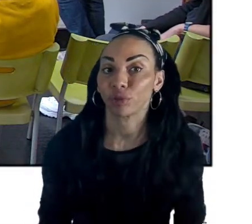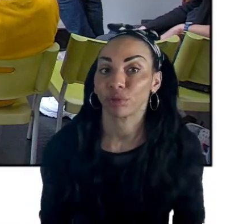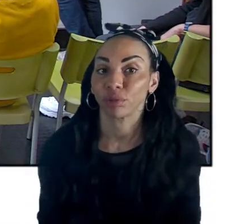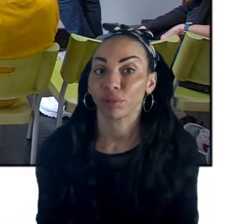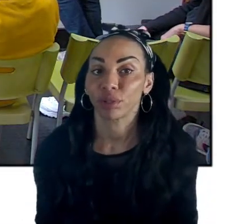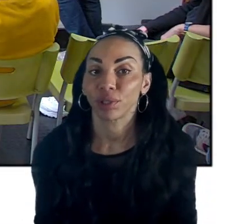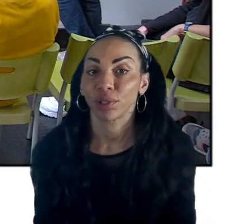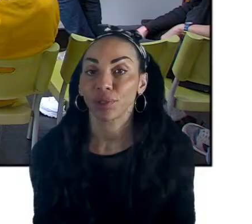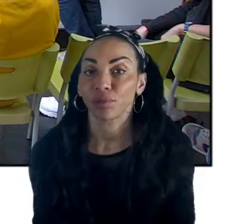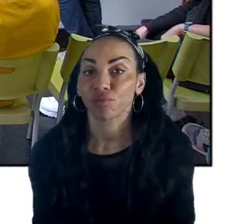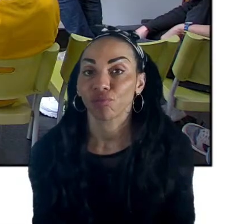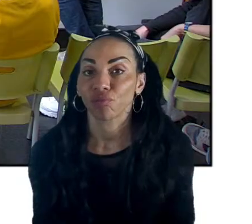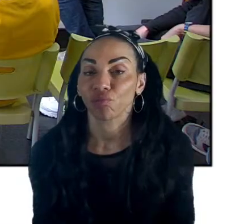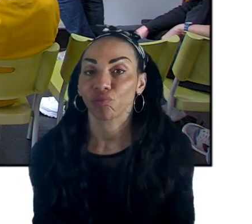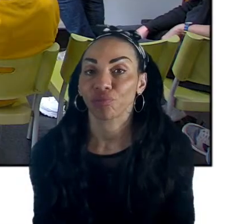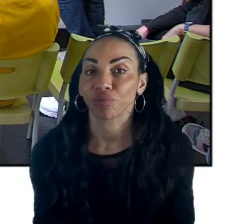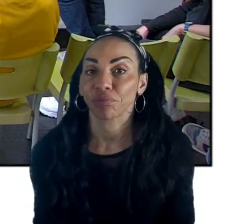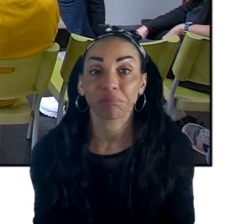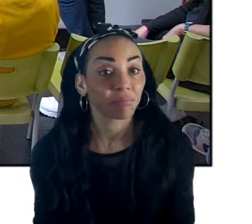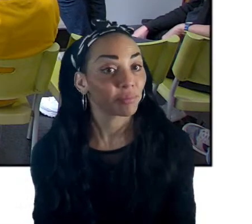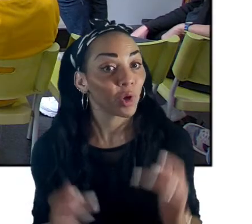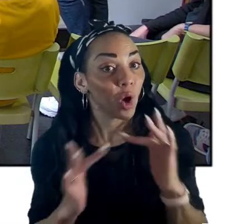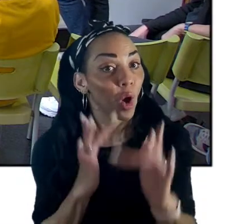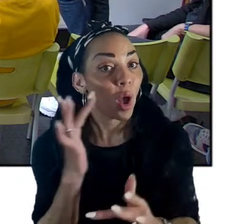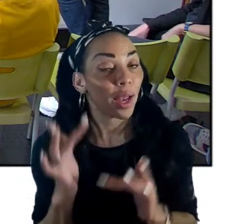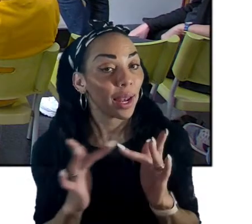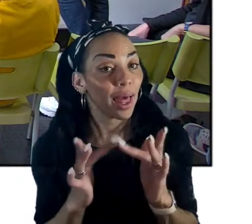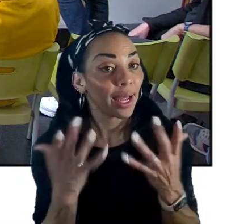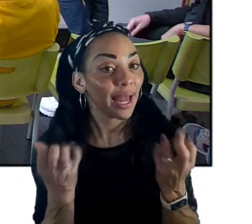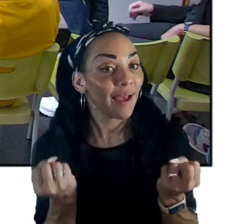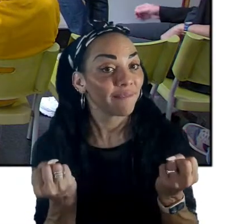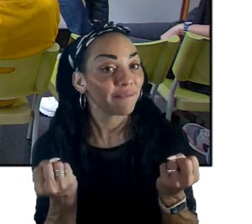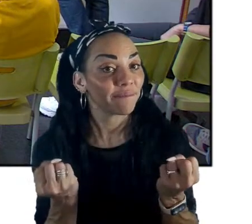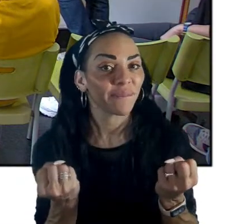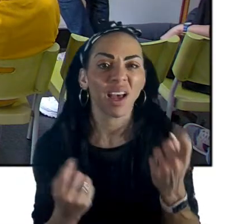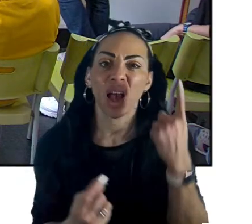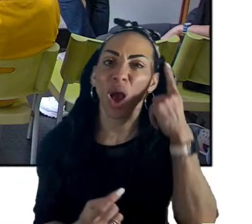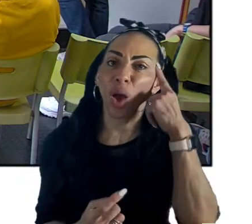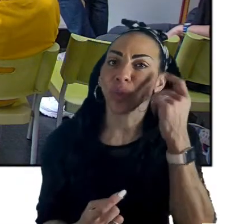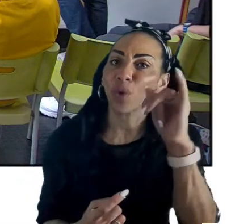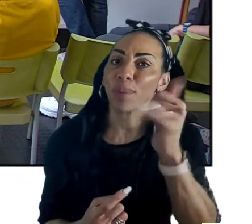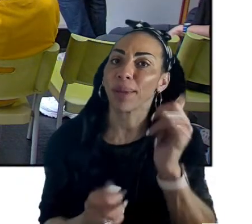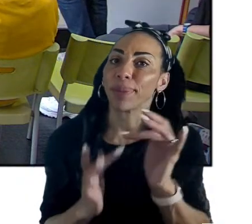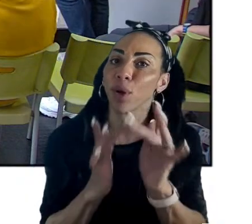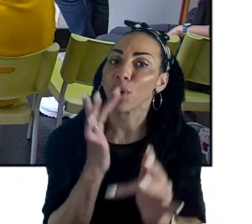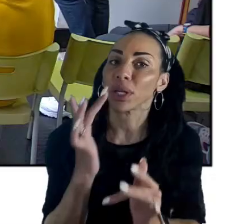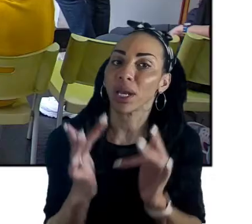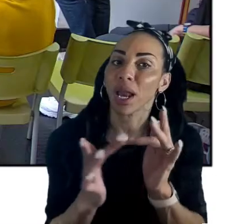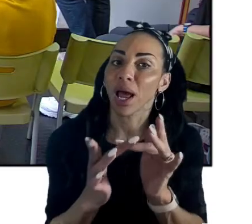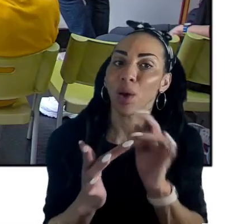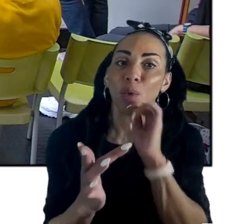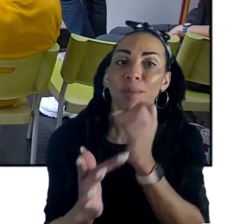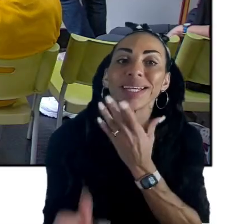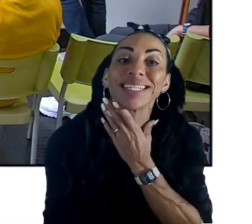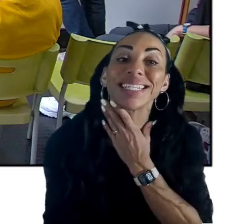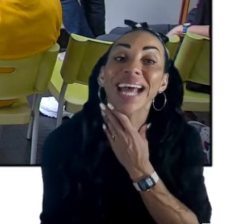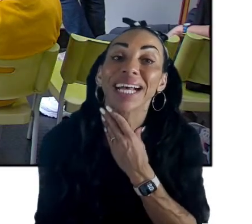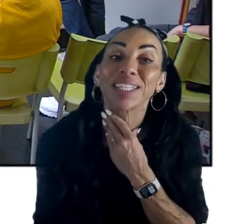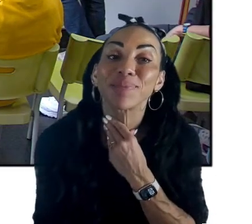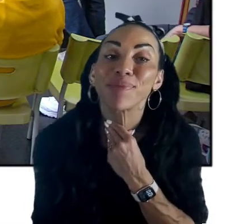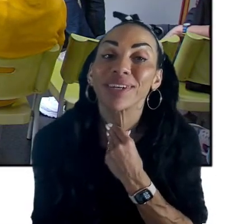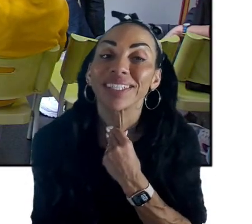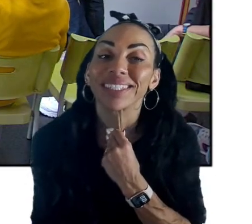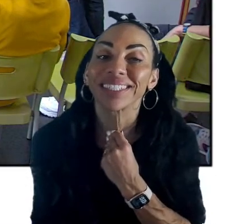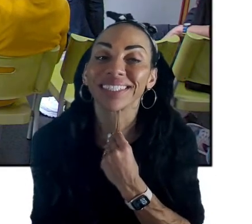There's nothing online. I thought that there might be people that would be desperate. Are they? They're masking.